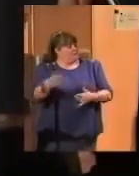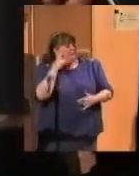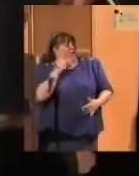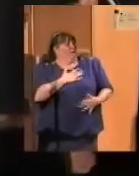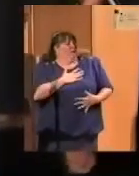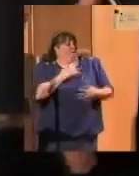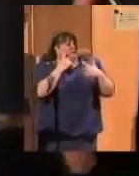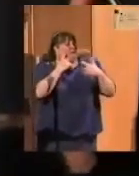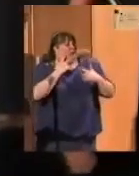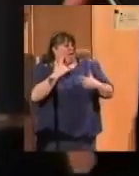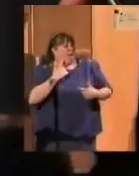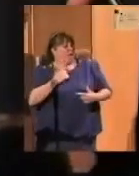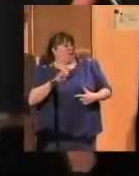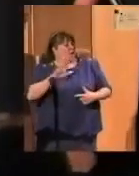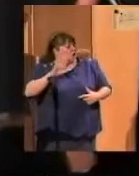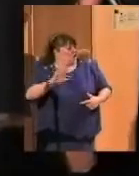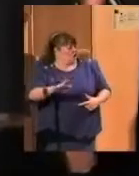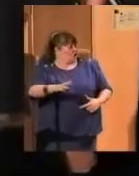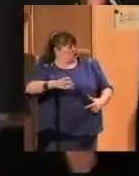her goddamn loss.